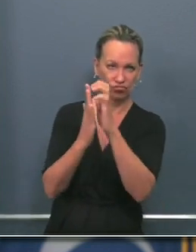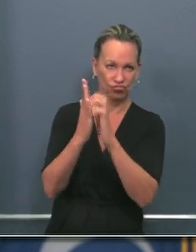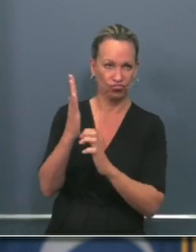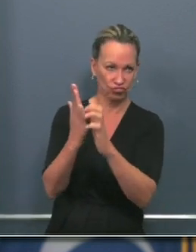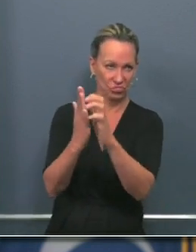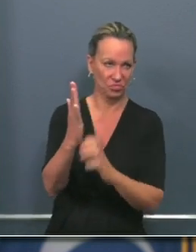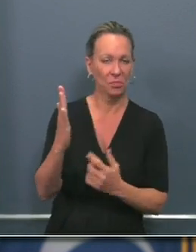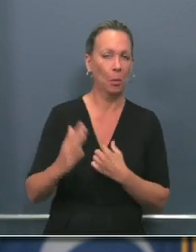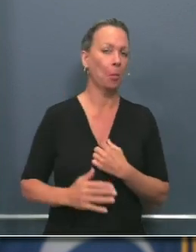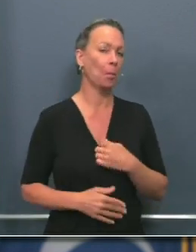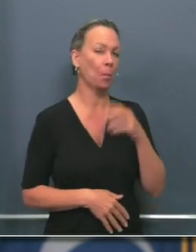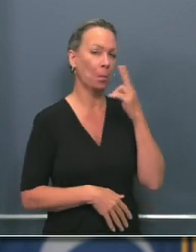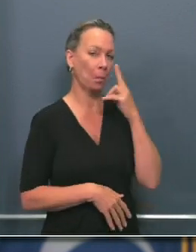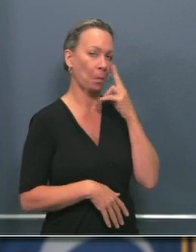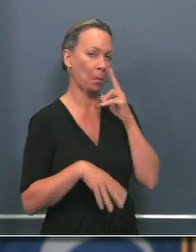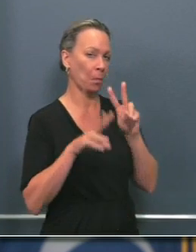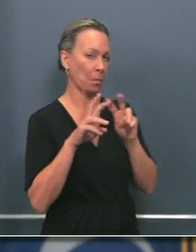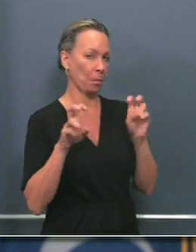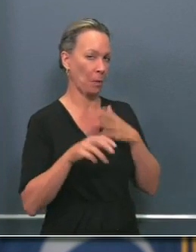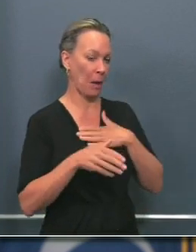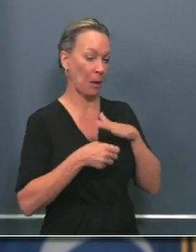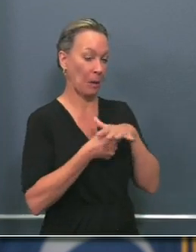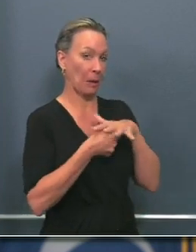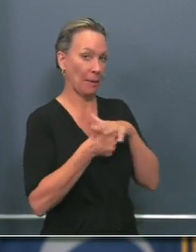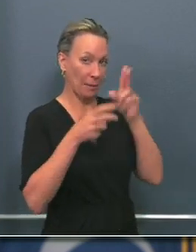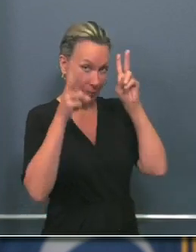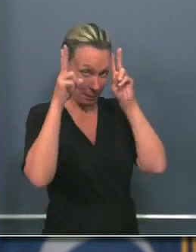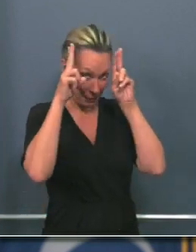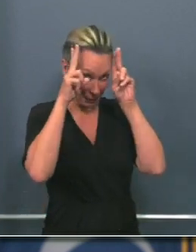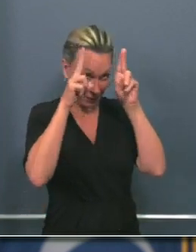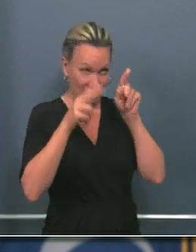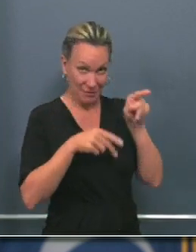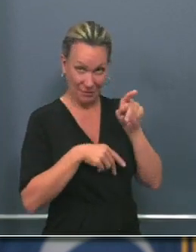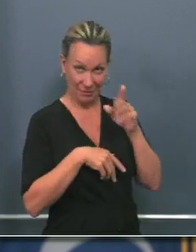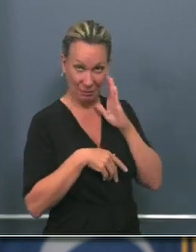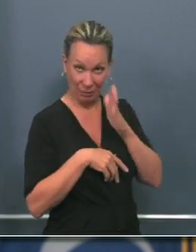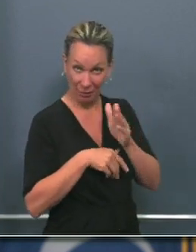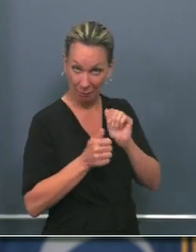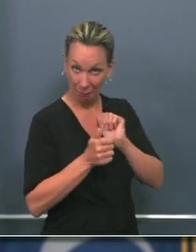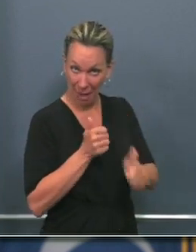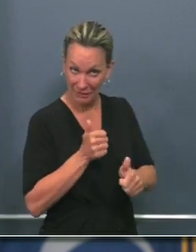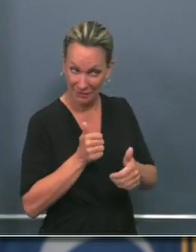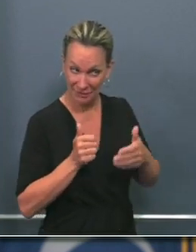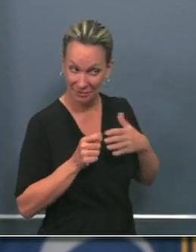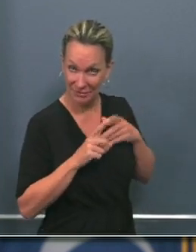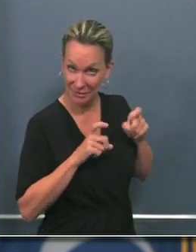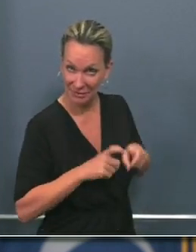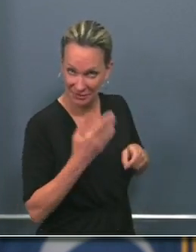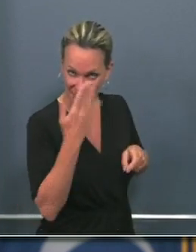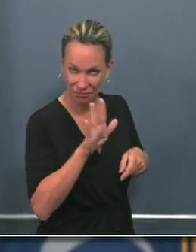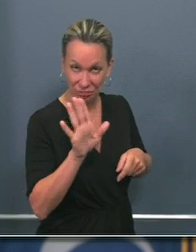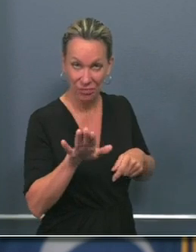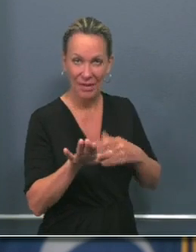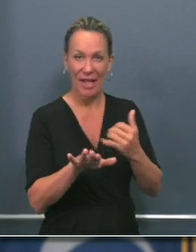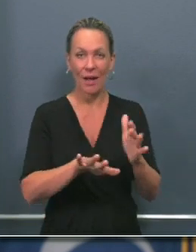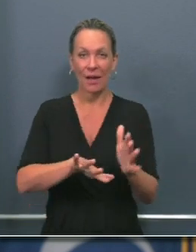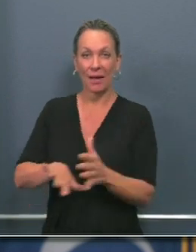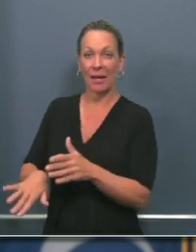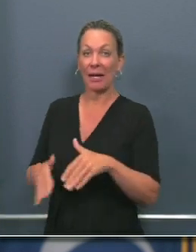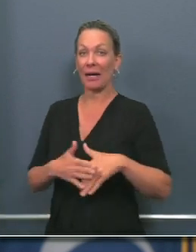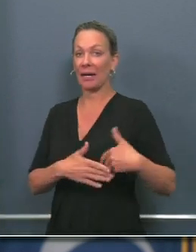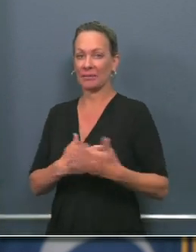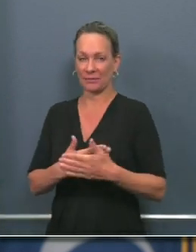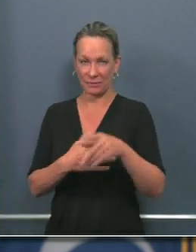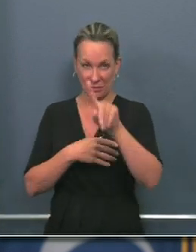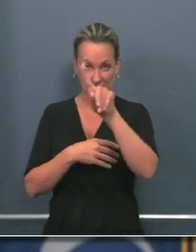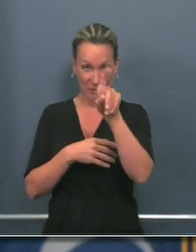Hi, Governor. You just talked about this a little bit, but I'm hoping you can drill down a little bit more. So it was just last week that you made it possible for more and more counties